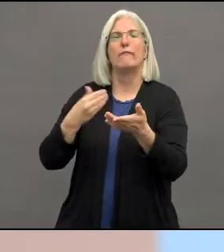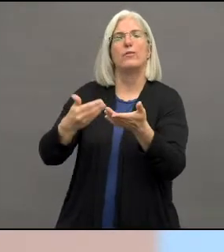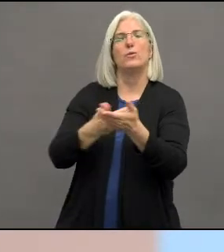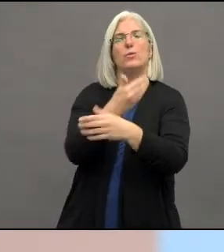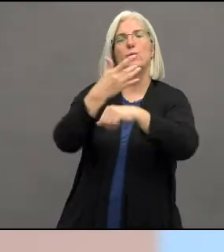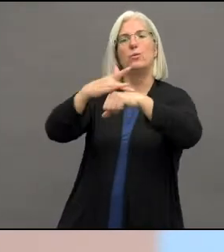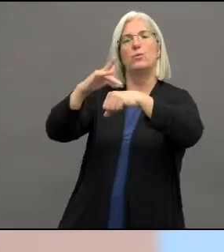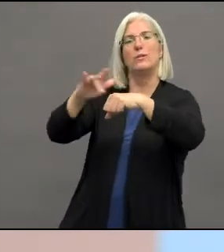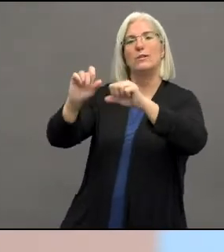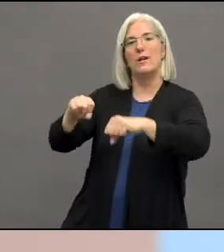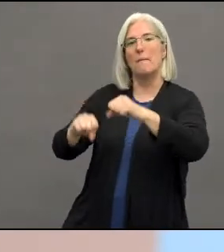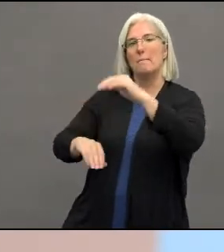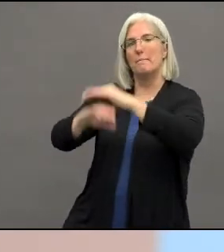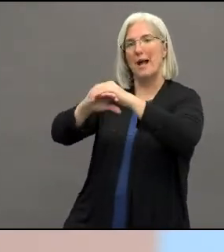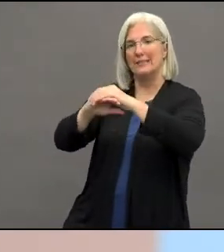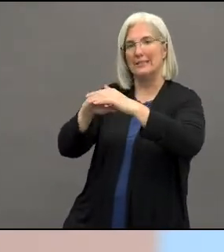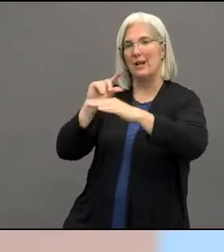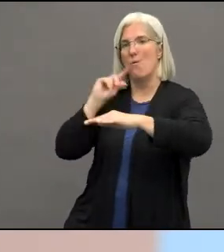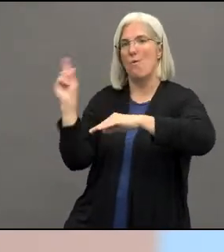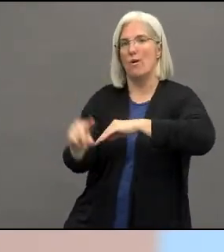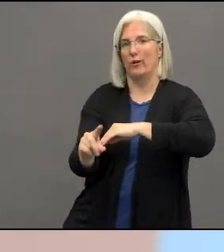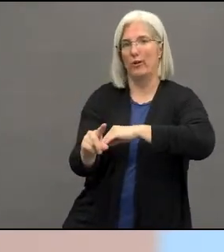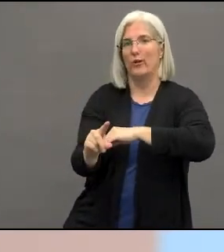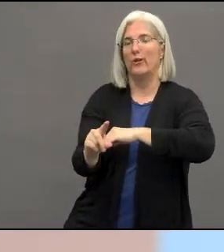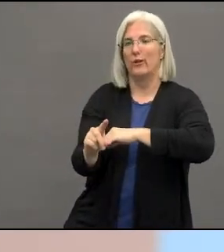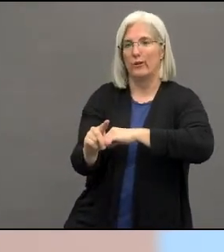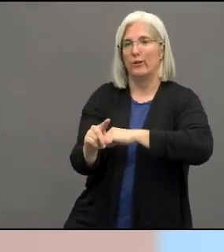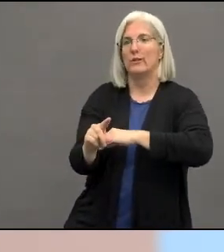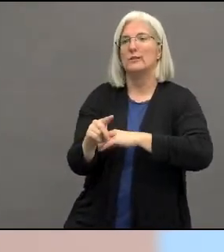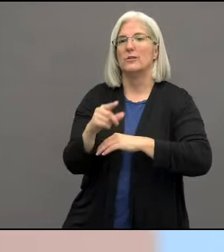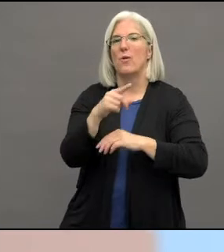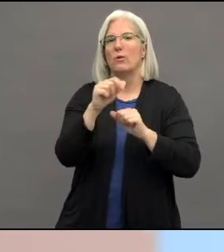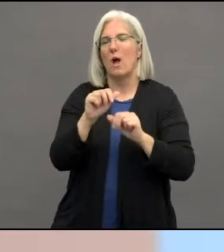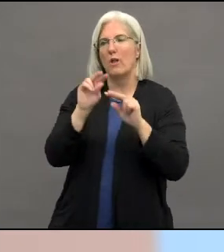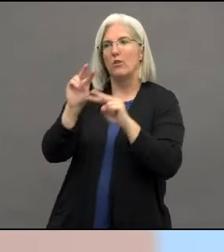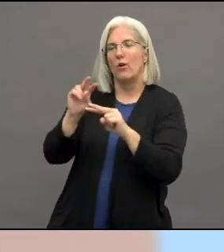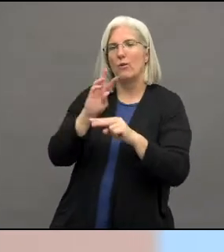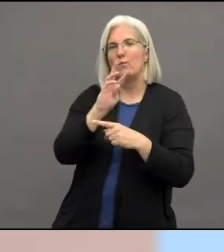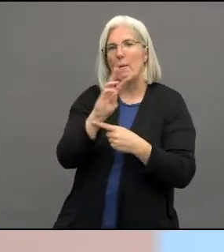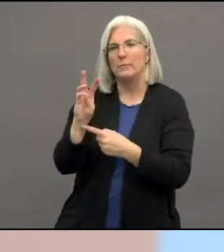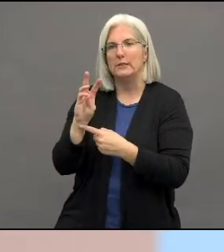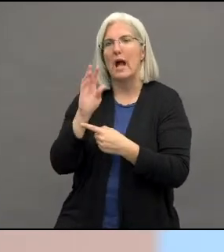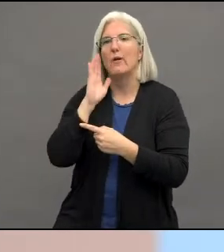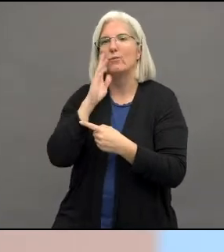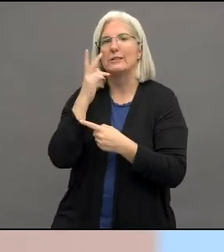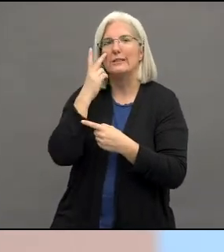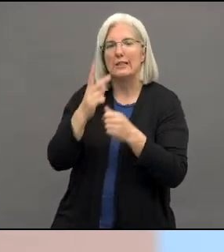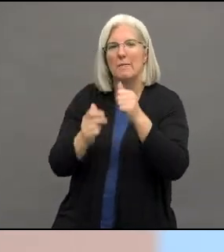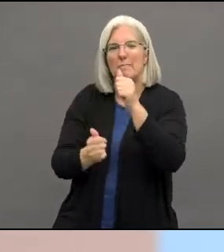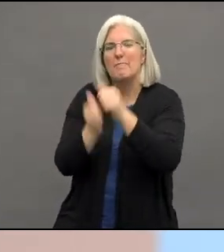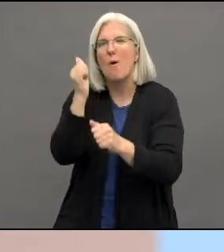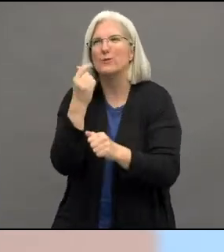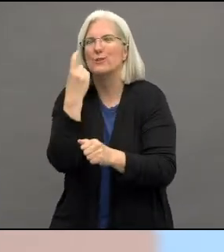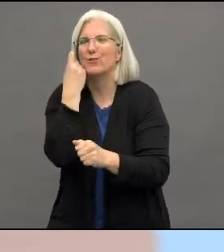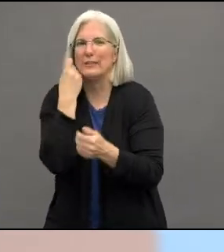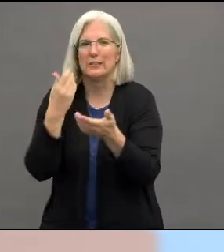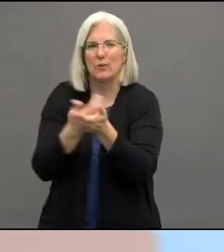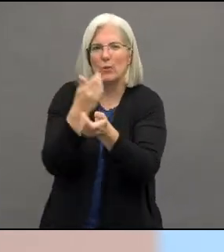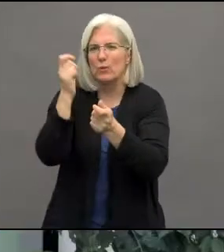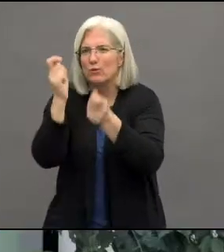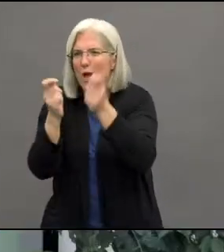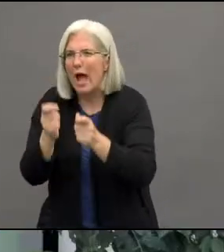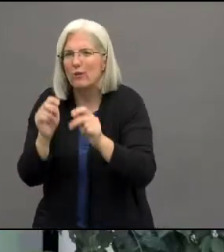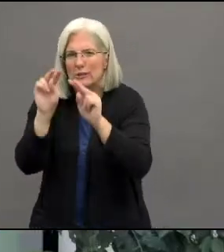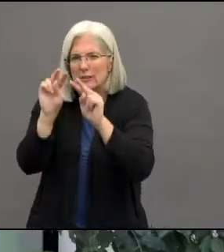limitations directive. So please visit our website to find out the latest information about capacity limitations for your